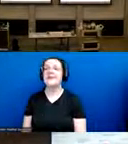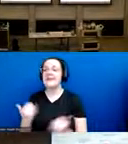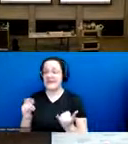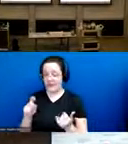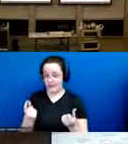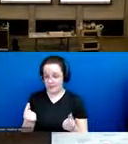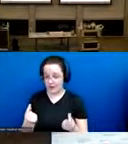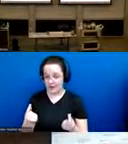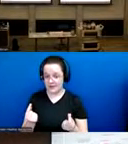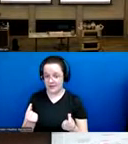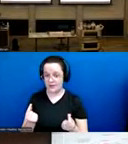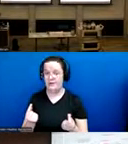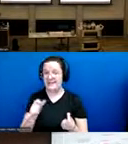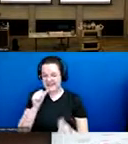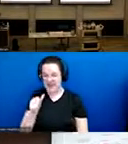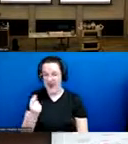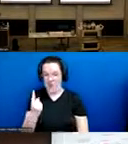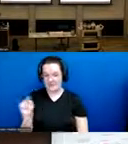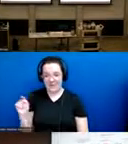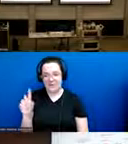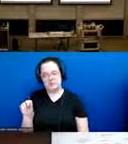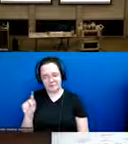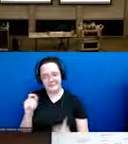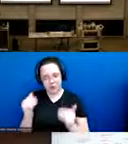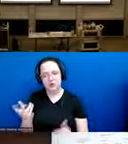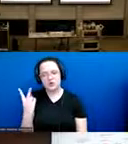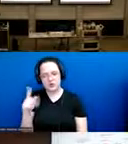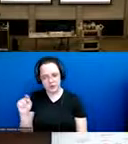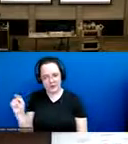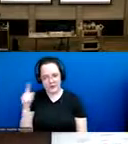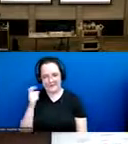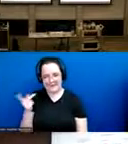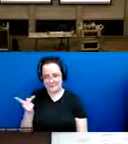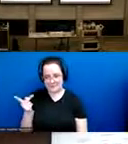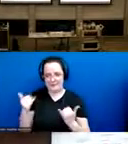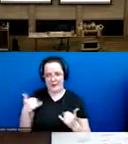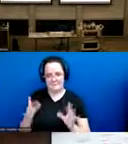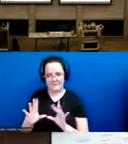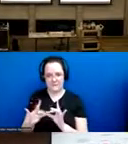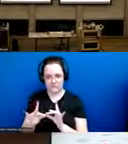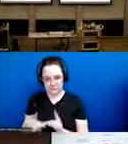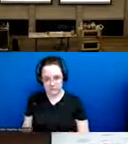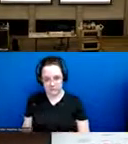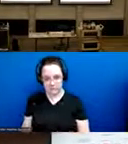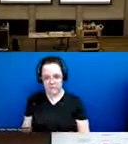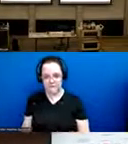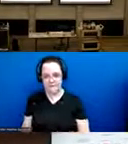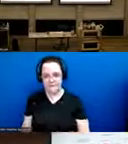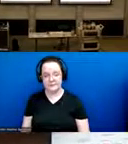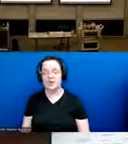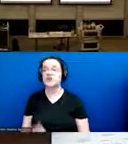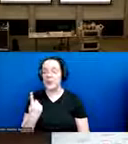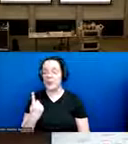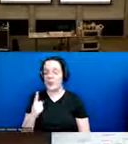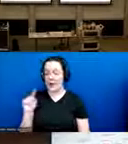do this not for one photon, but you want to do it for two photons because now they are carrying entanglement, right? So then you want to send one photon into